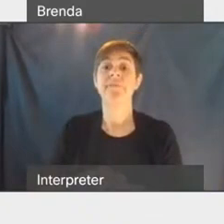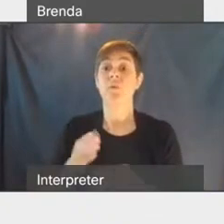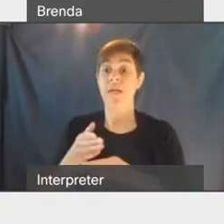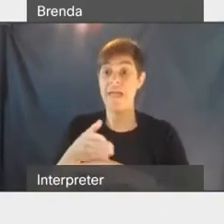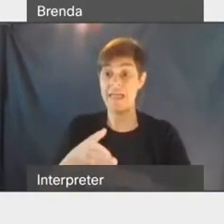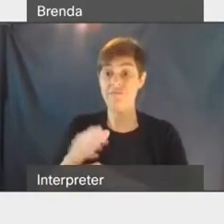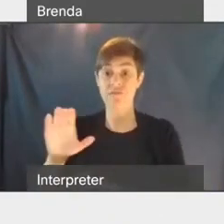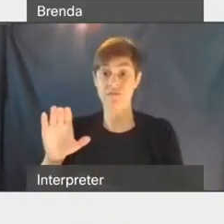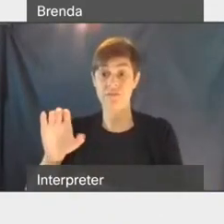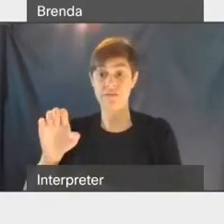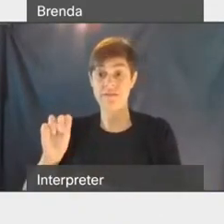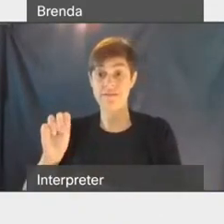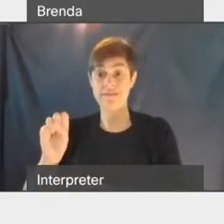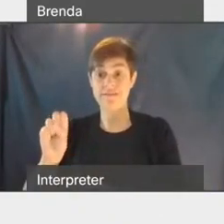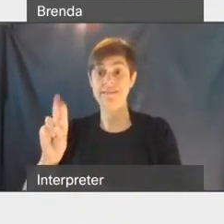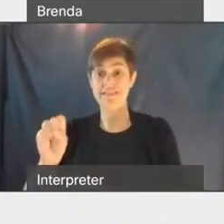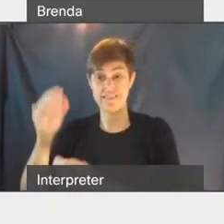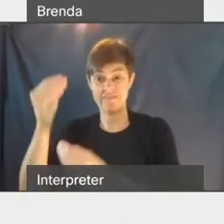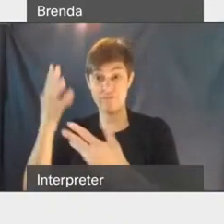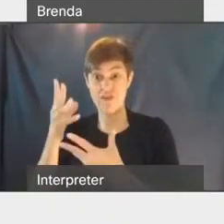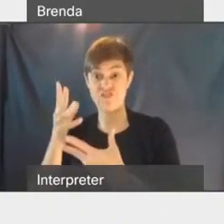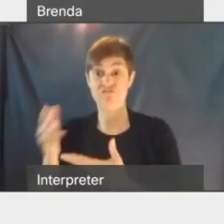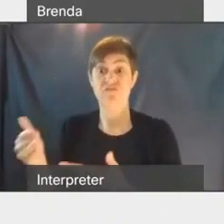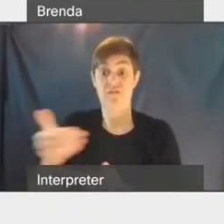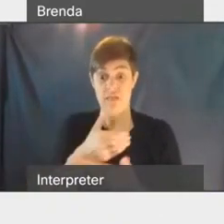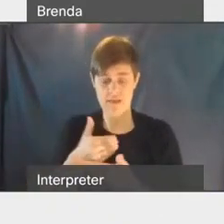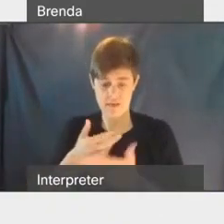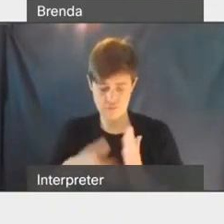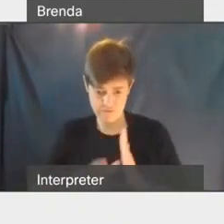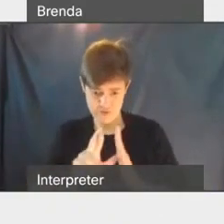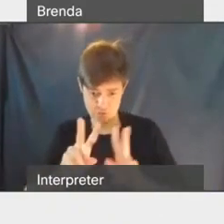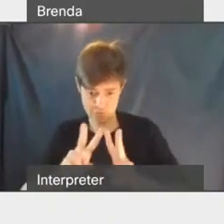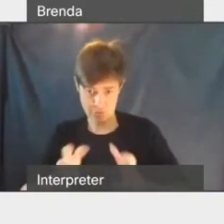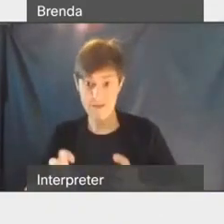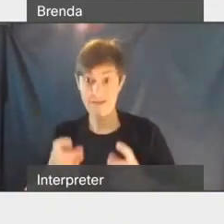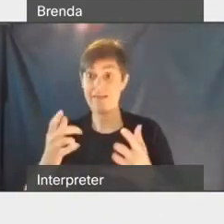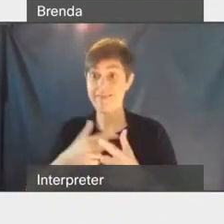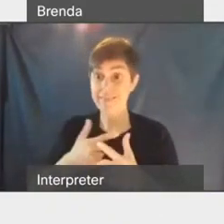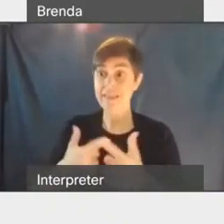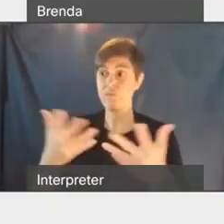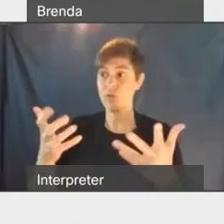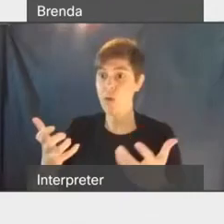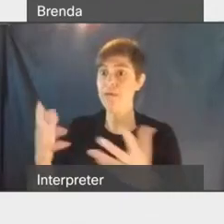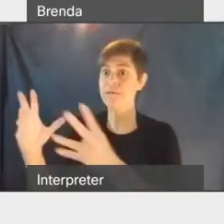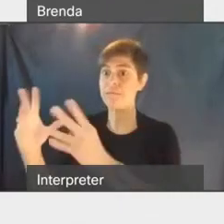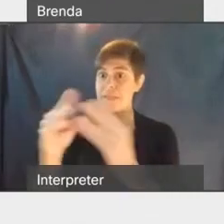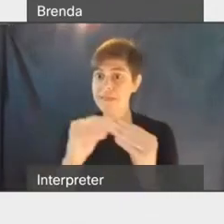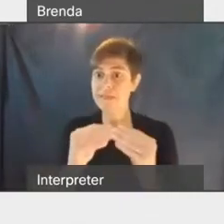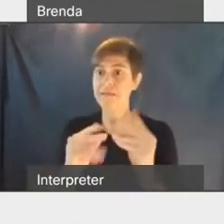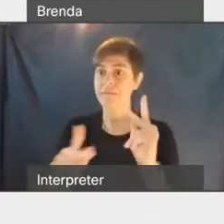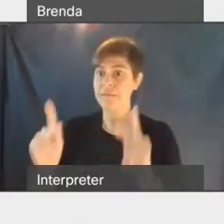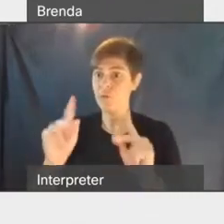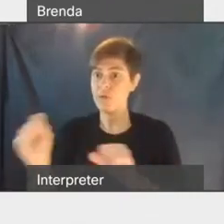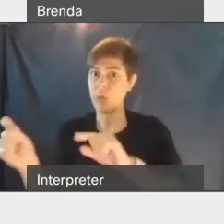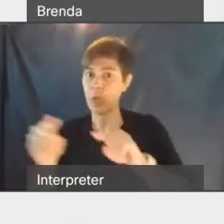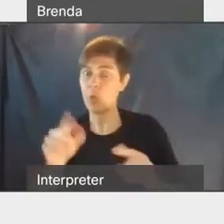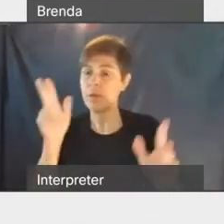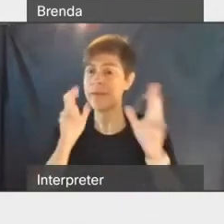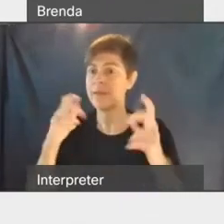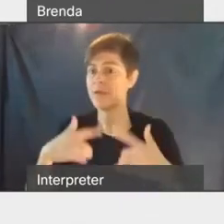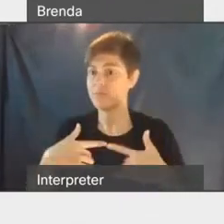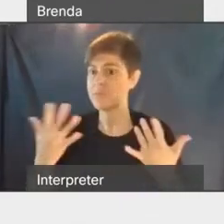reviewed, so communities of interest can address the impact of those changes. And finally, the League